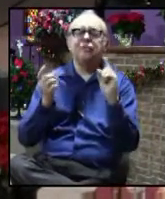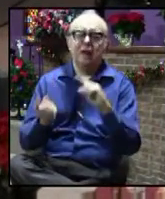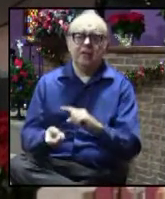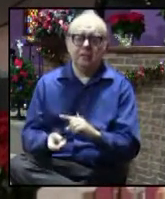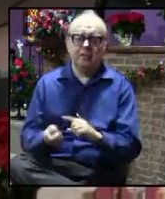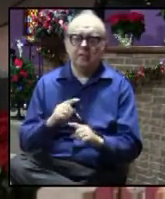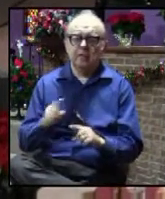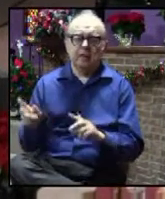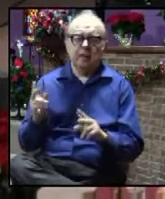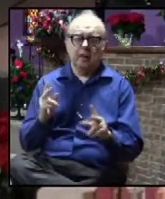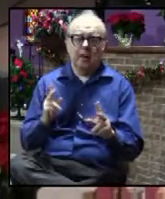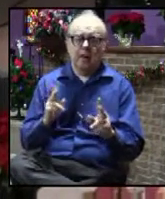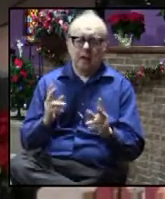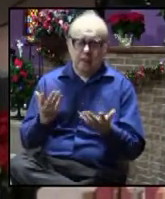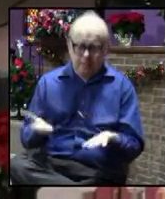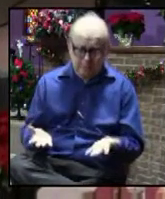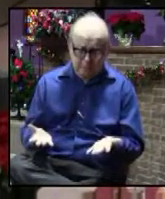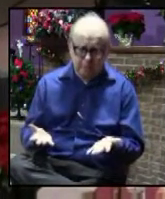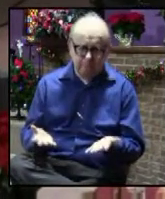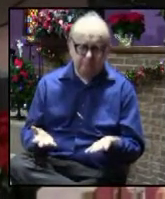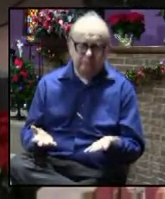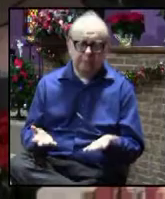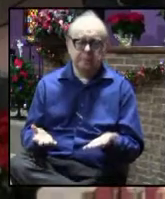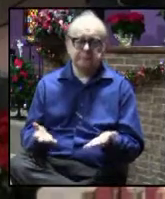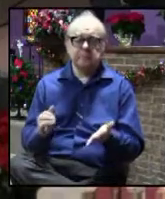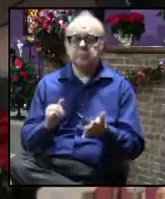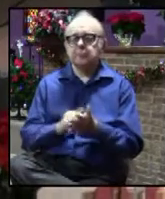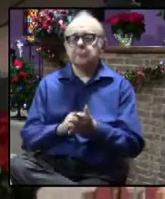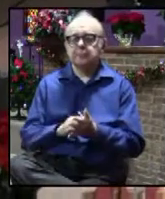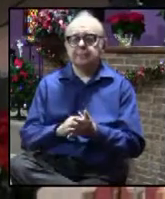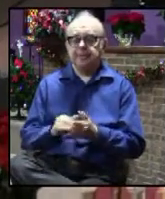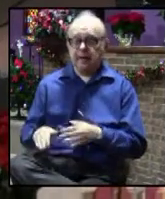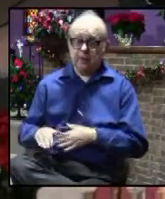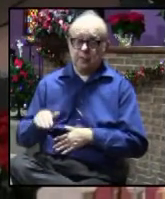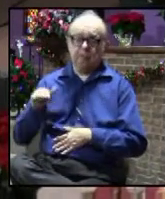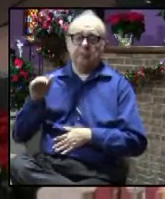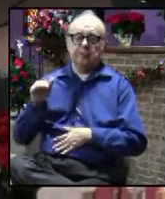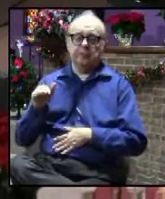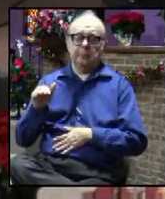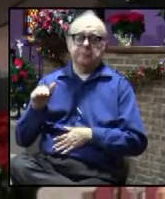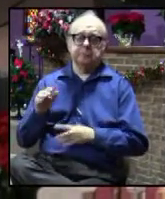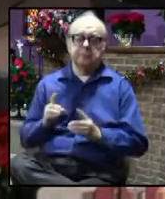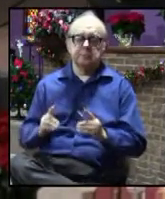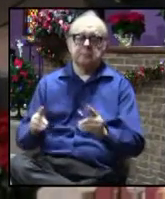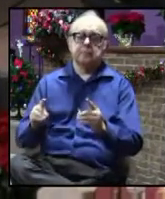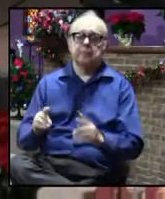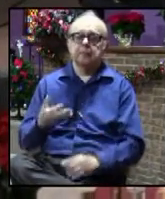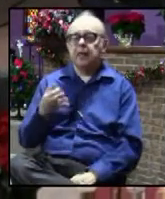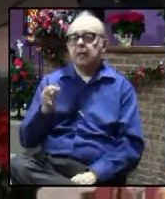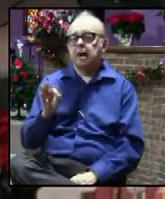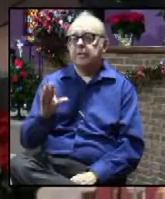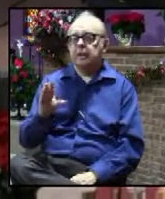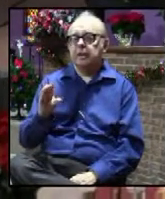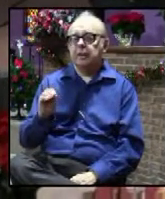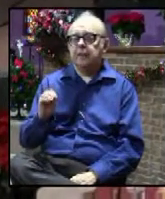For those of you that have been here, that grew up during the